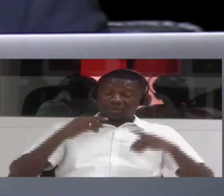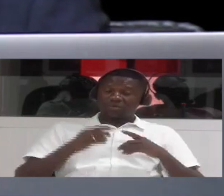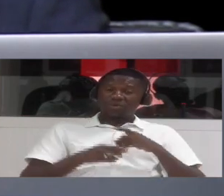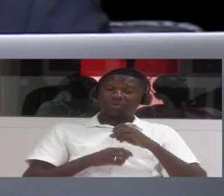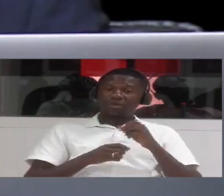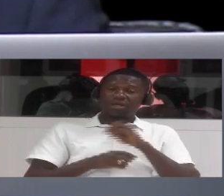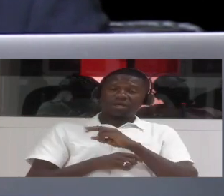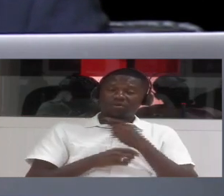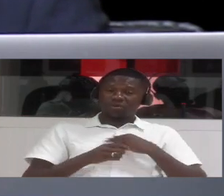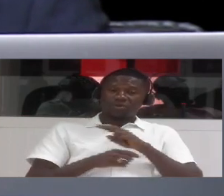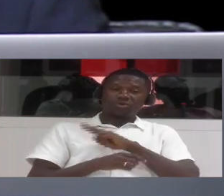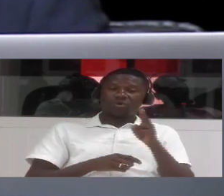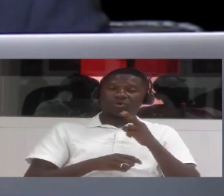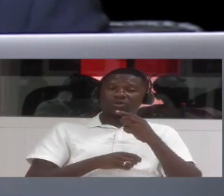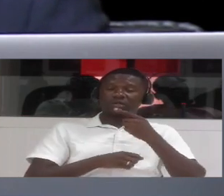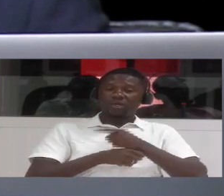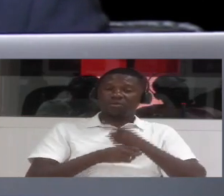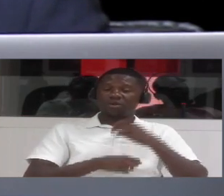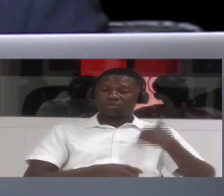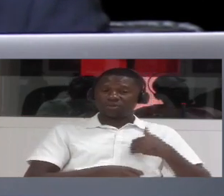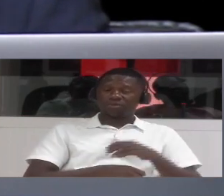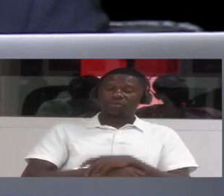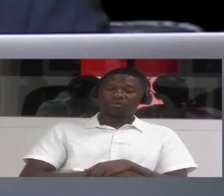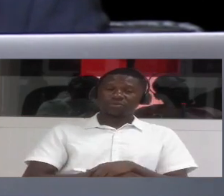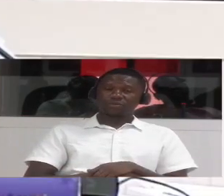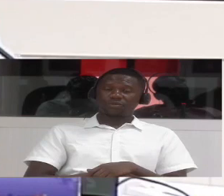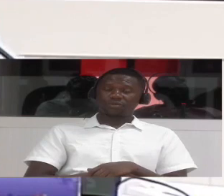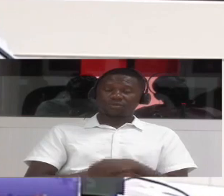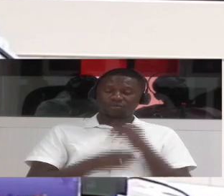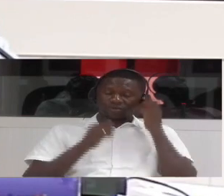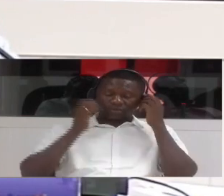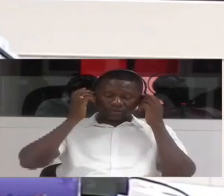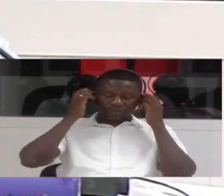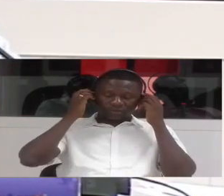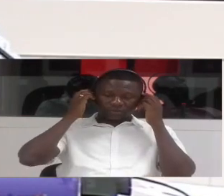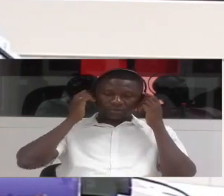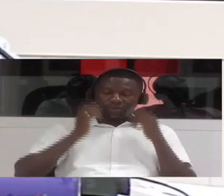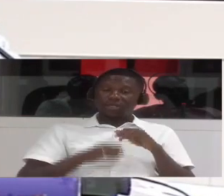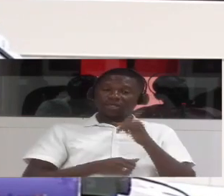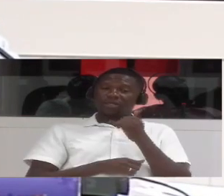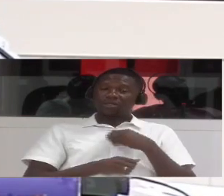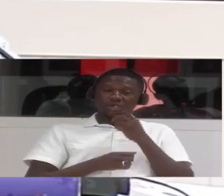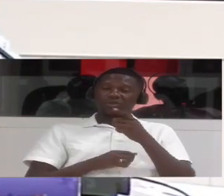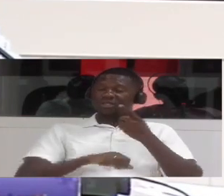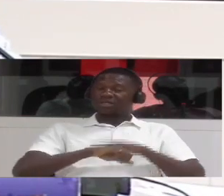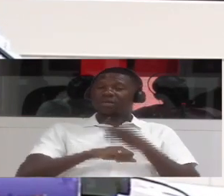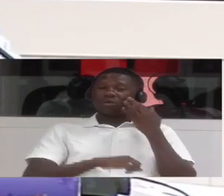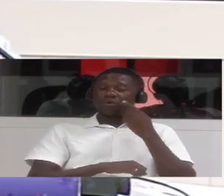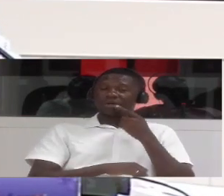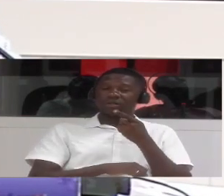Yeah, I mean, I think to put context to this particular one, there was a time when